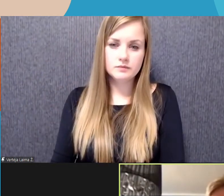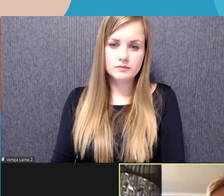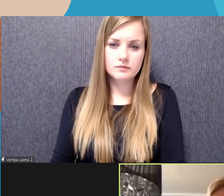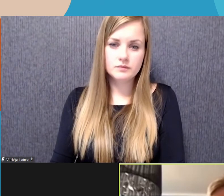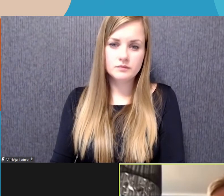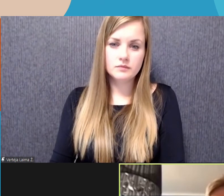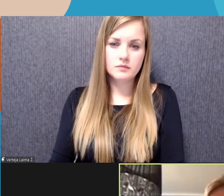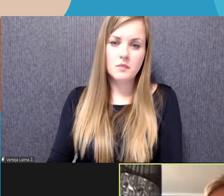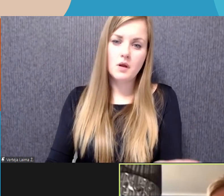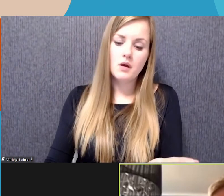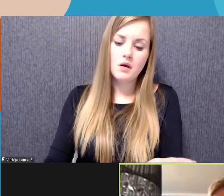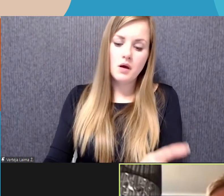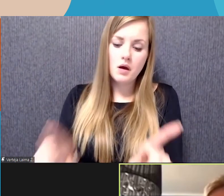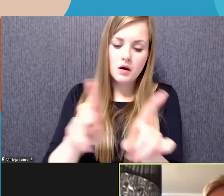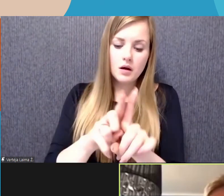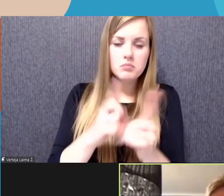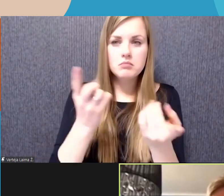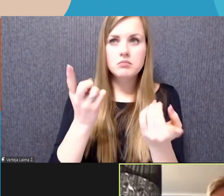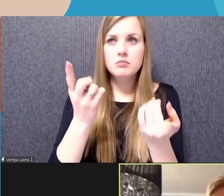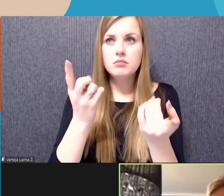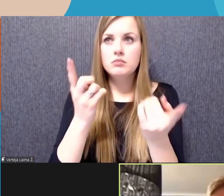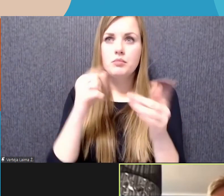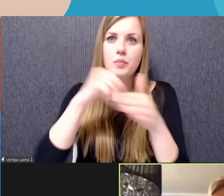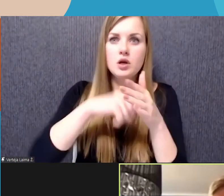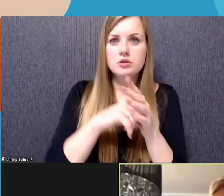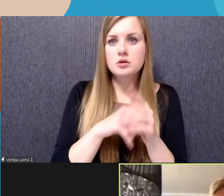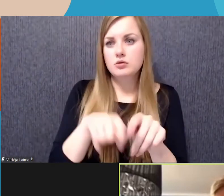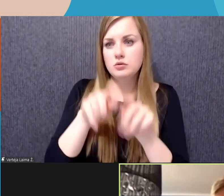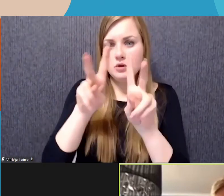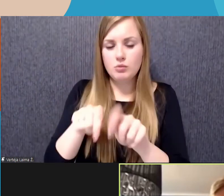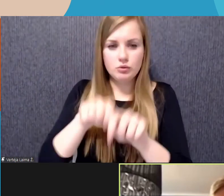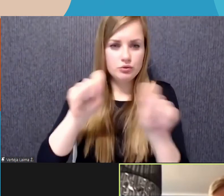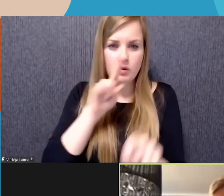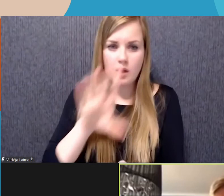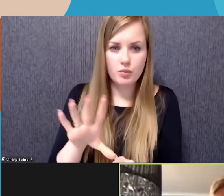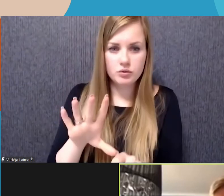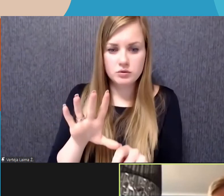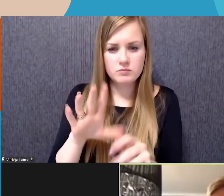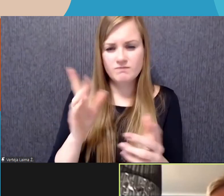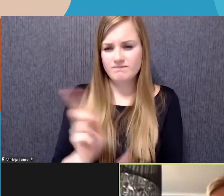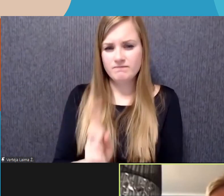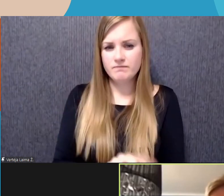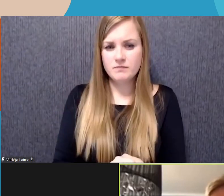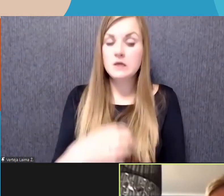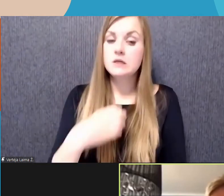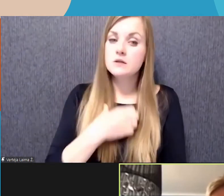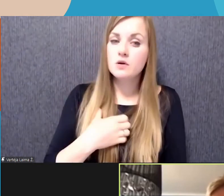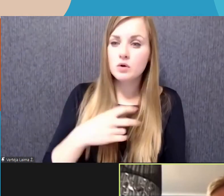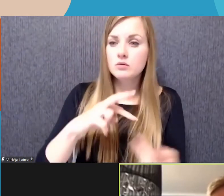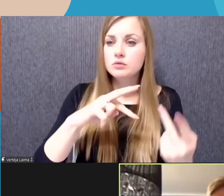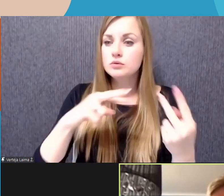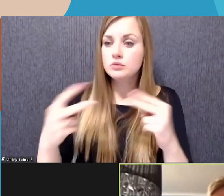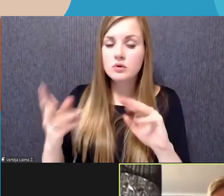police has the means. And I don't think that this could be used as an argument for not failing